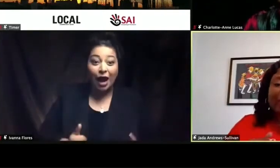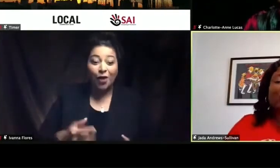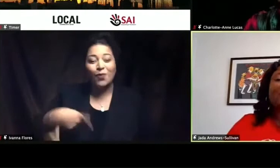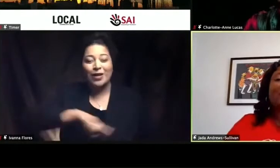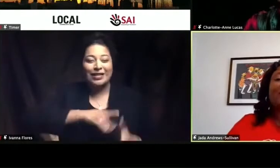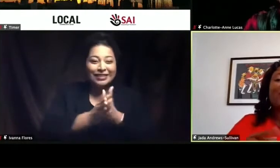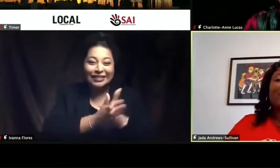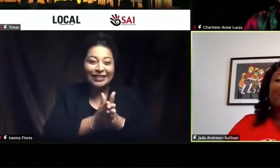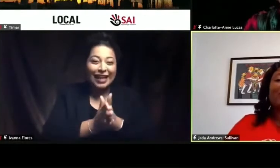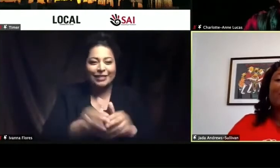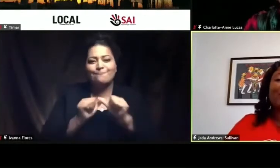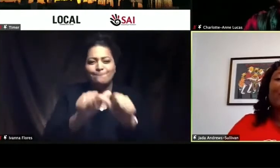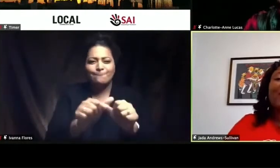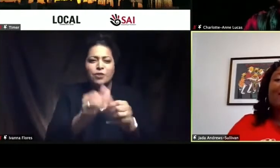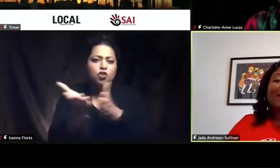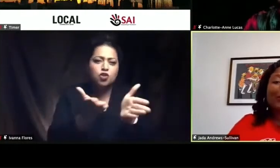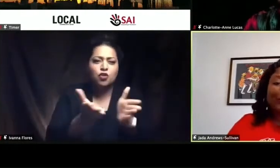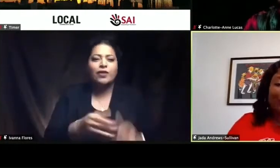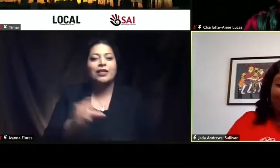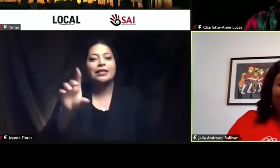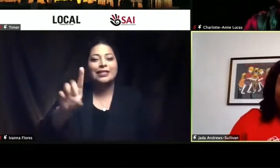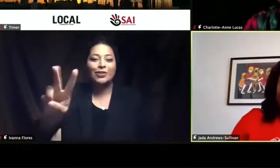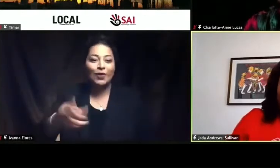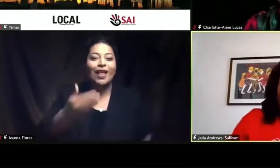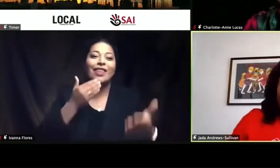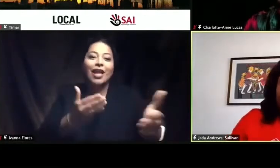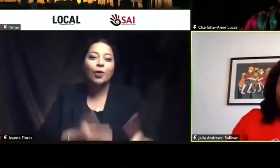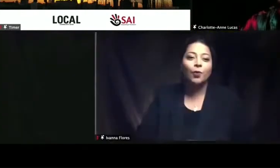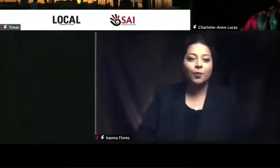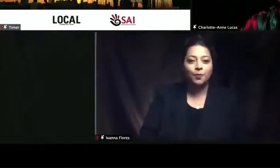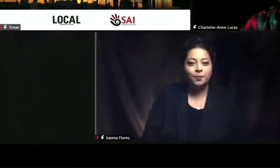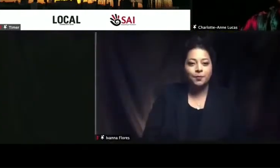to continuously serving District 2. Thank you.